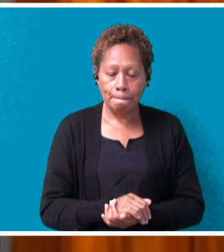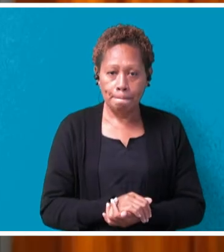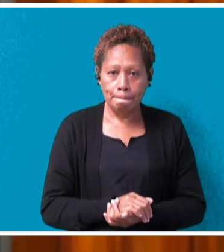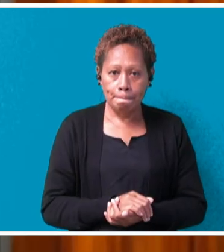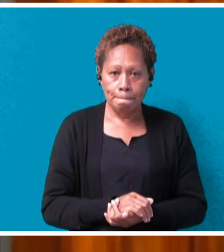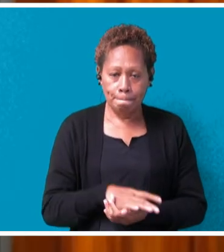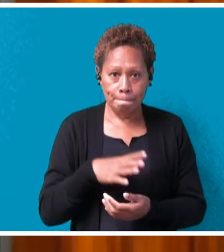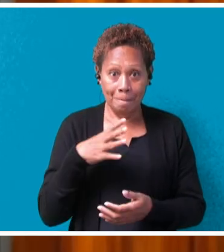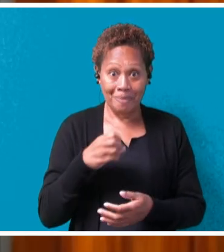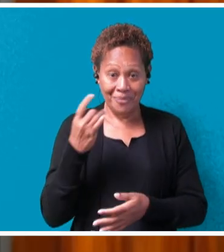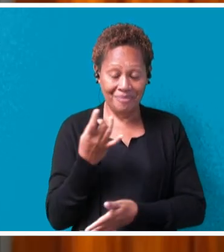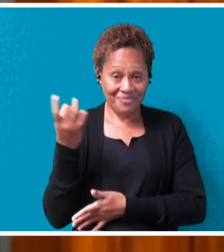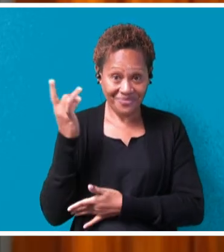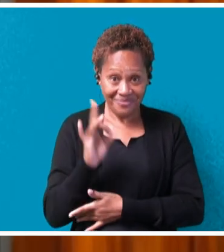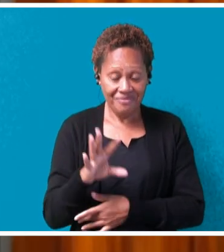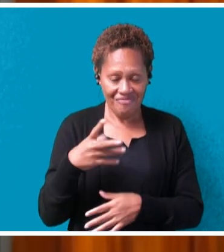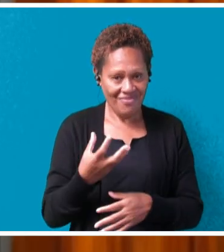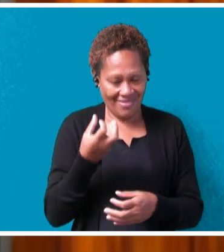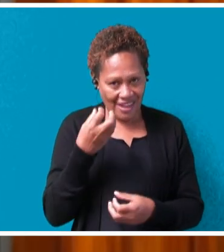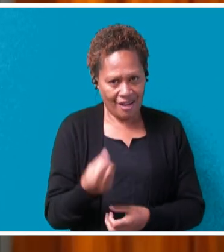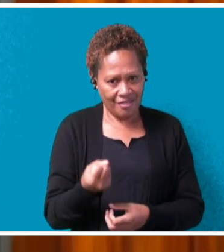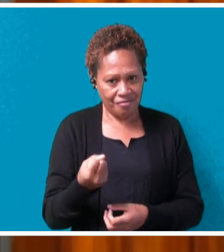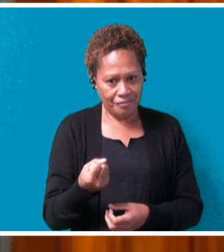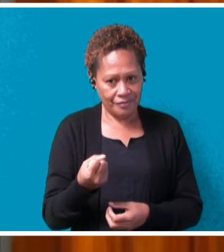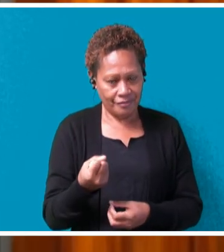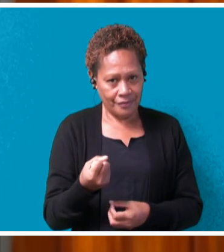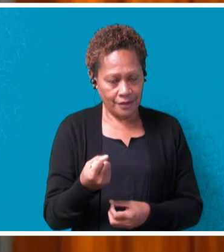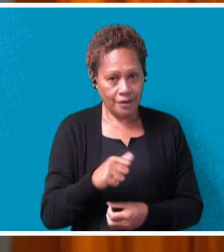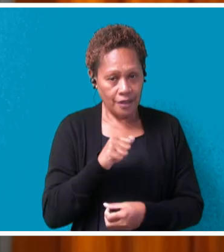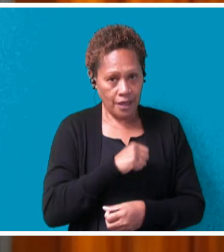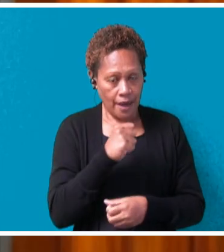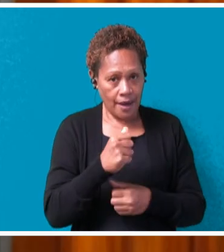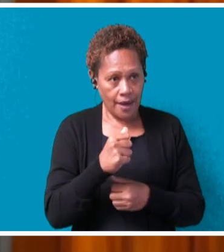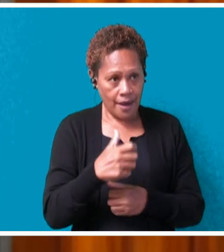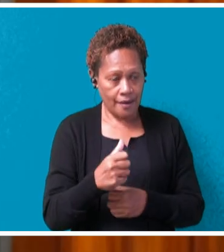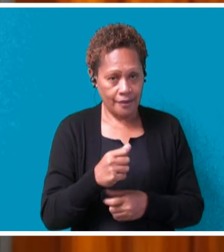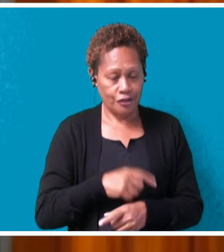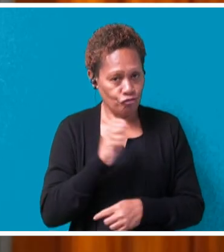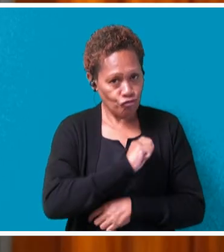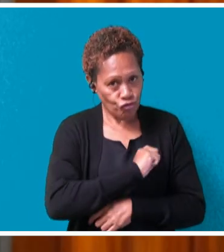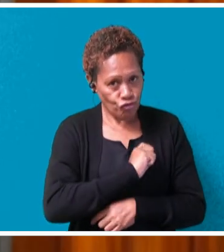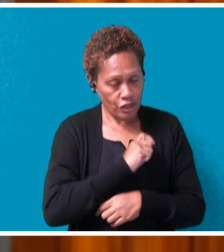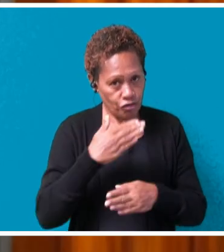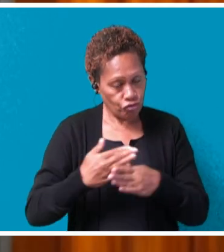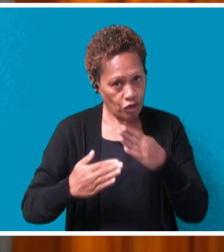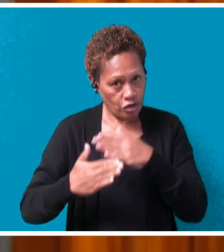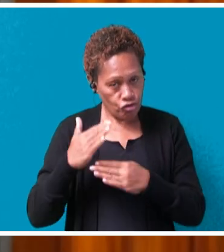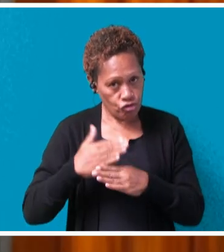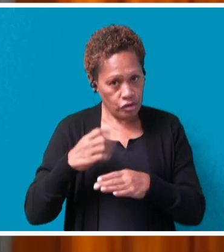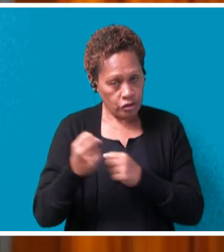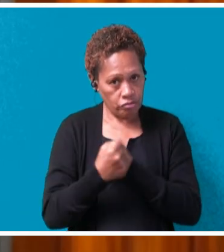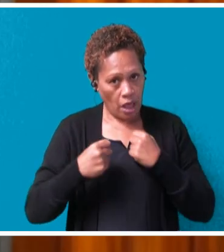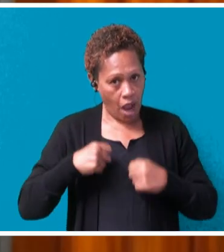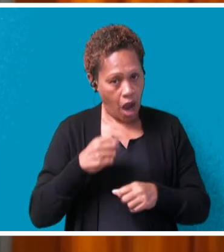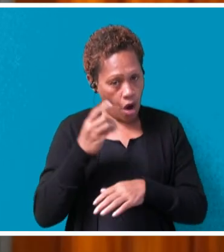Independence brought with it both opportunity and responsibility. It entrusted each generation, including ours, with a sacred duty